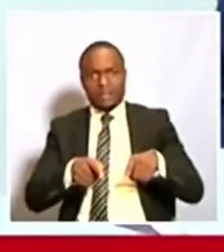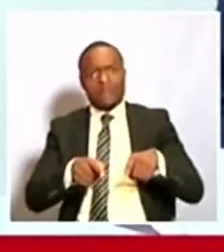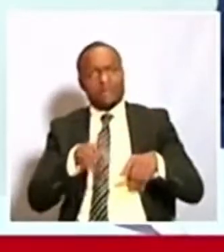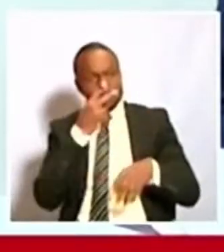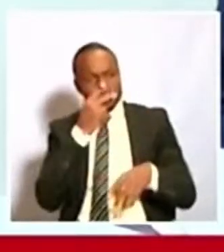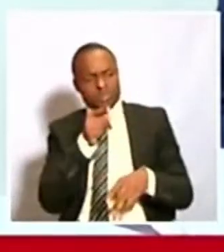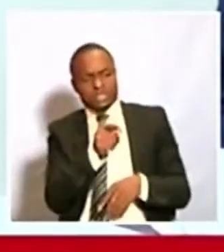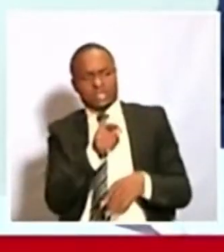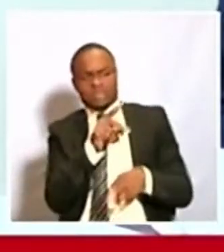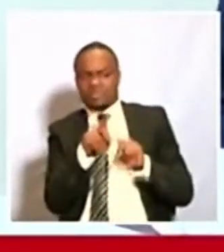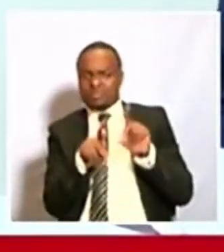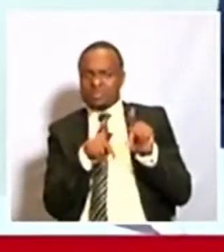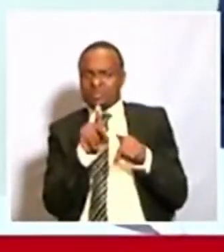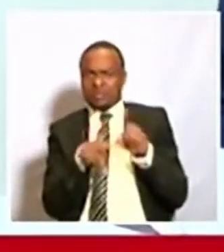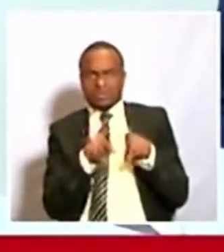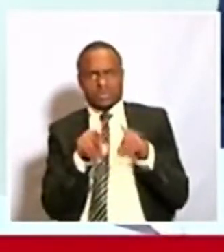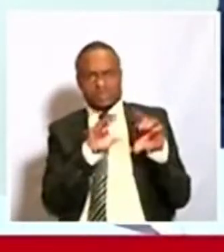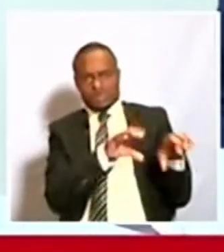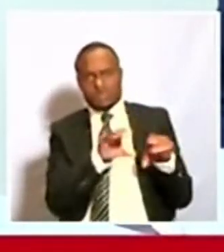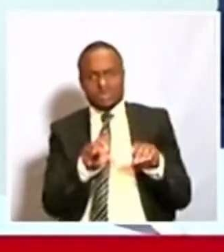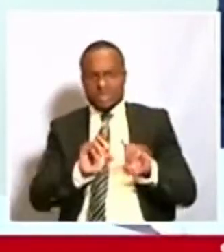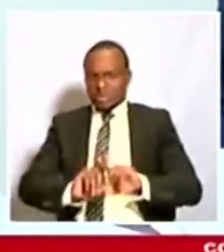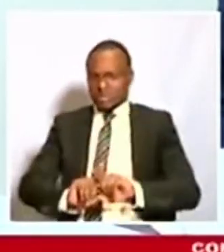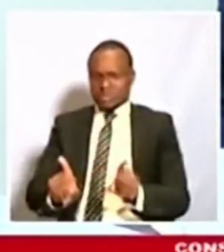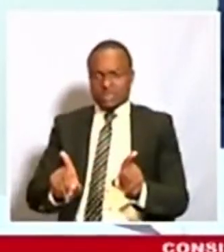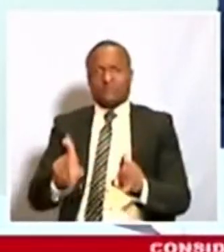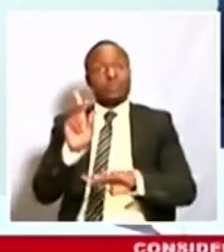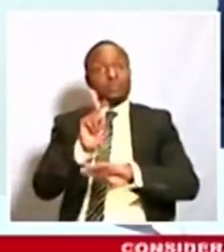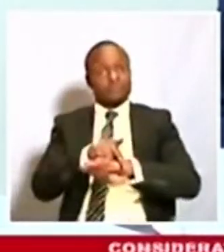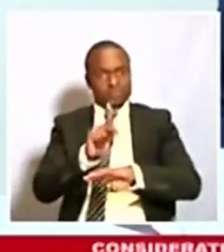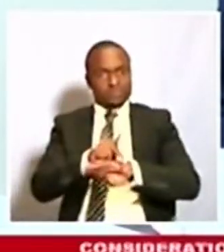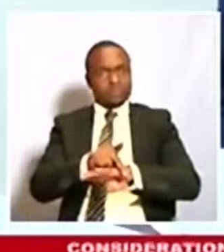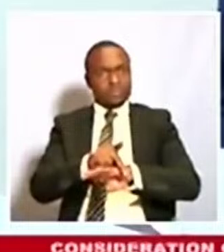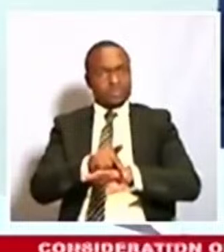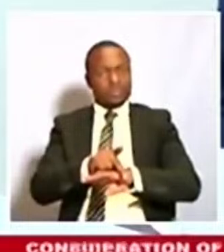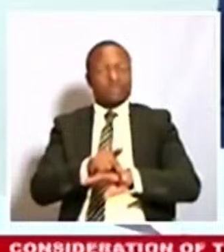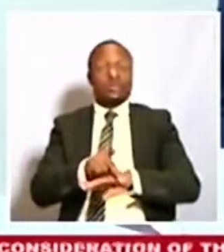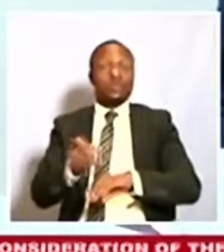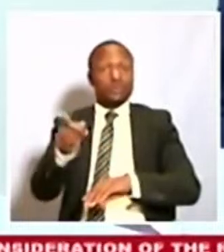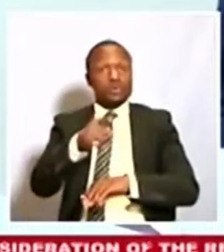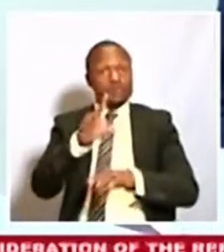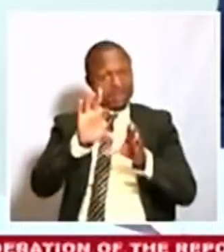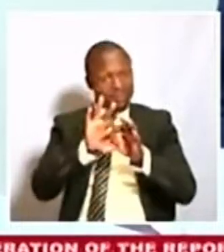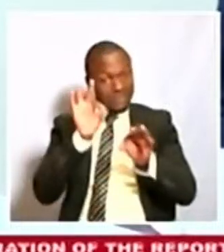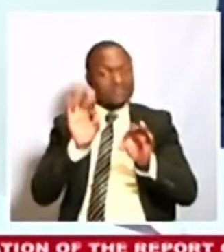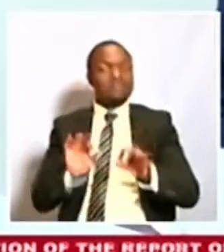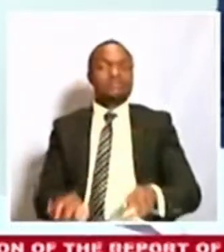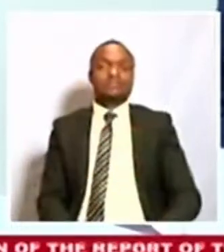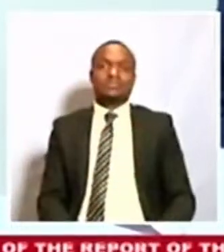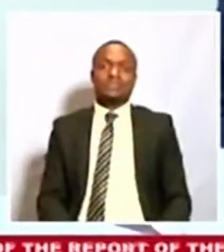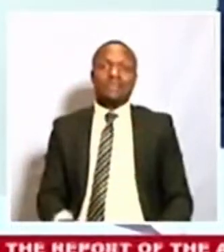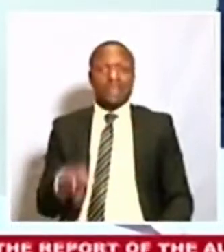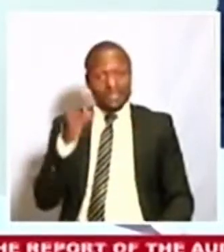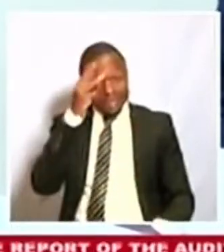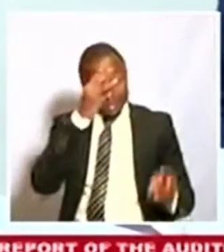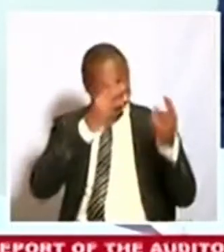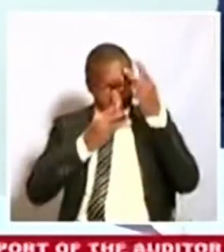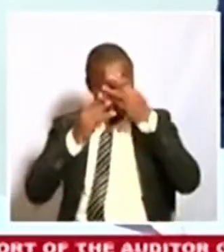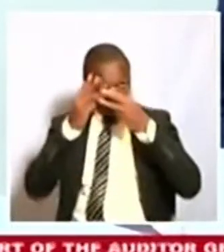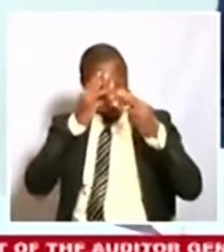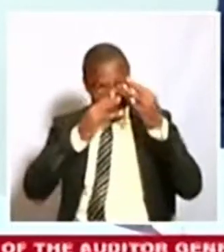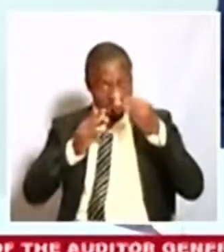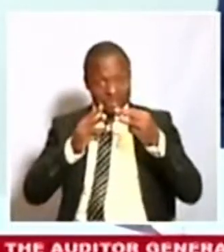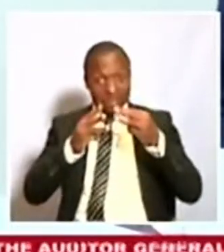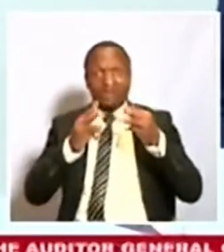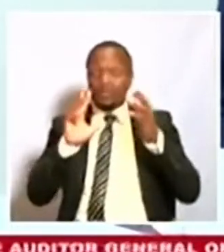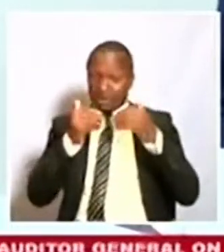that, oh, these people they are doing different projects altogether. You would have discovered. So the worry that